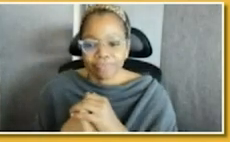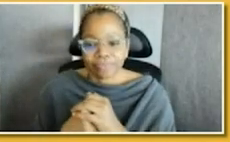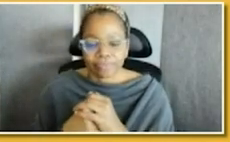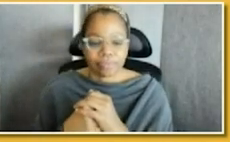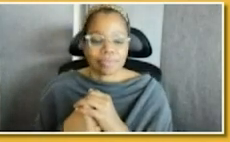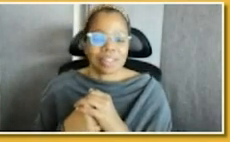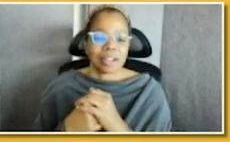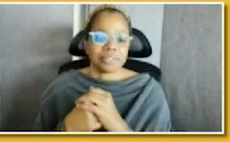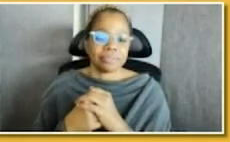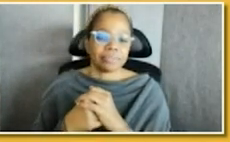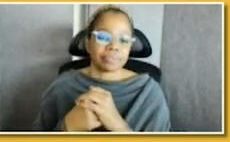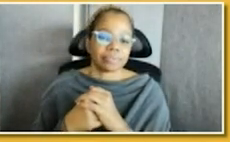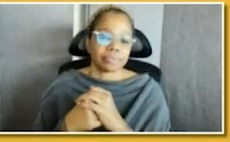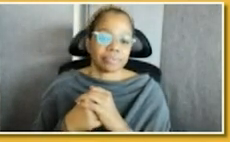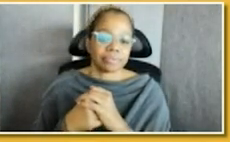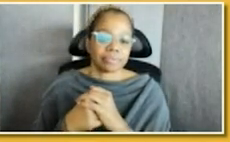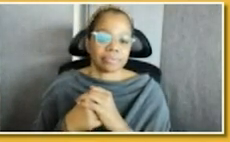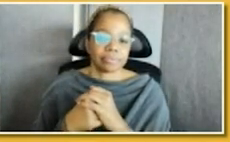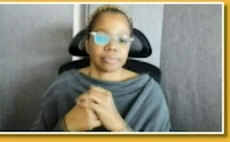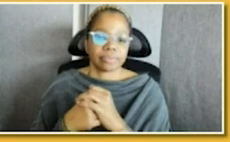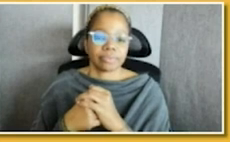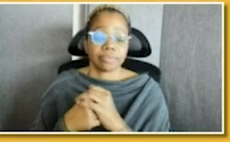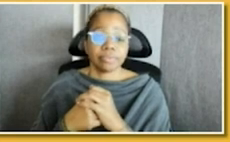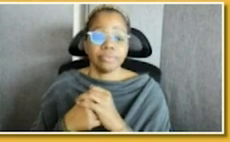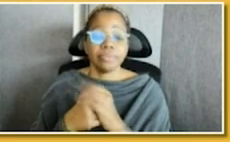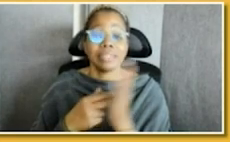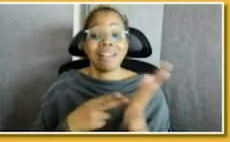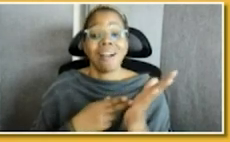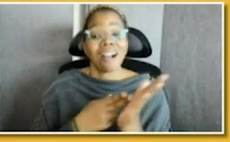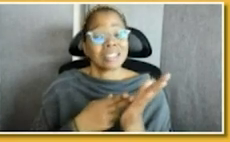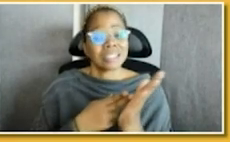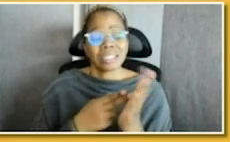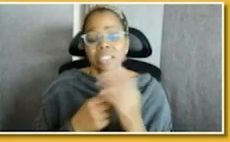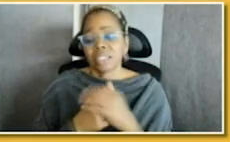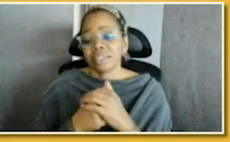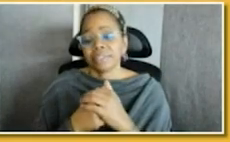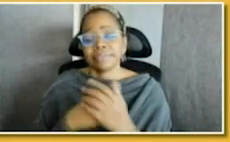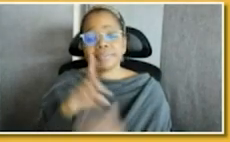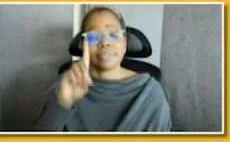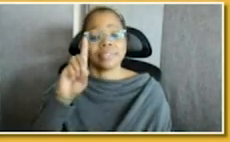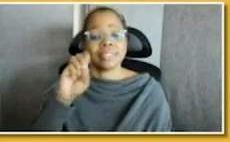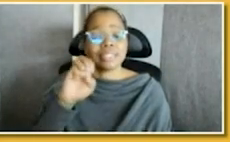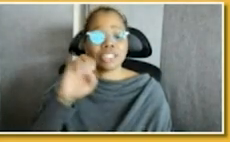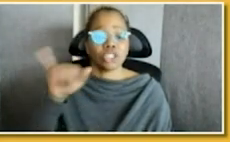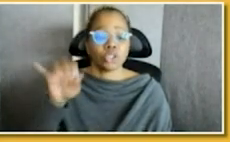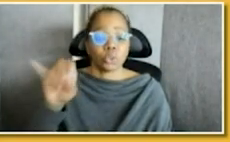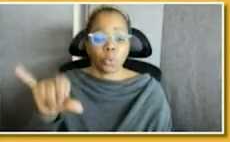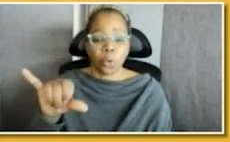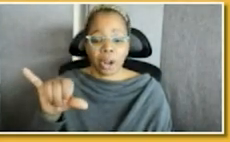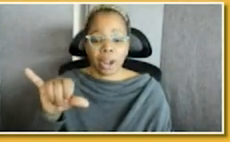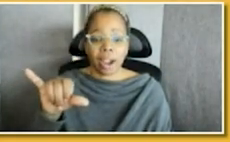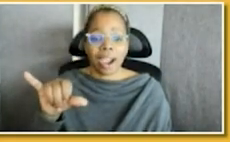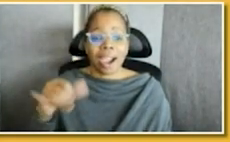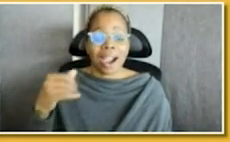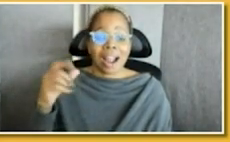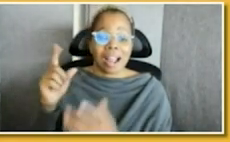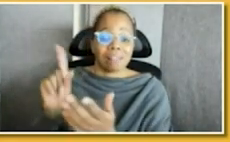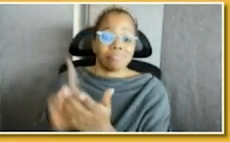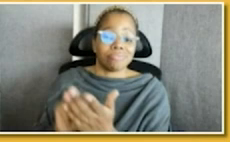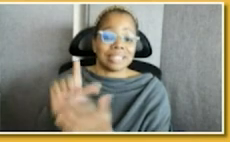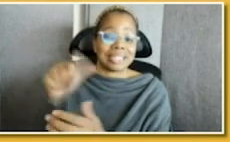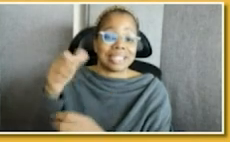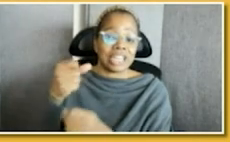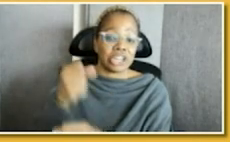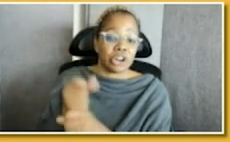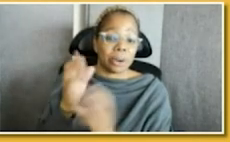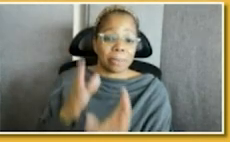Because, you know, honestly, you know, DeJoy has put out this 10-year plan, and it's another cut and